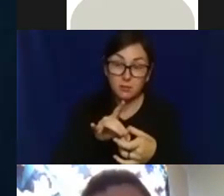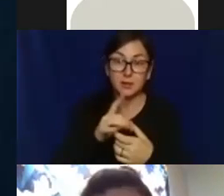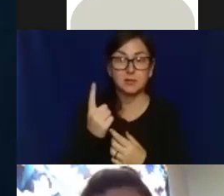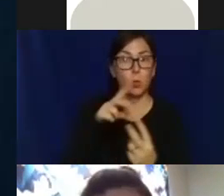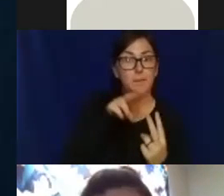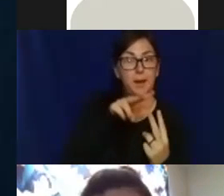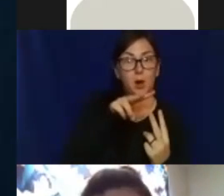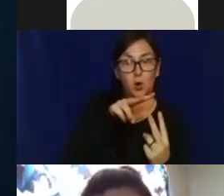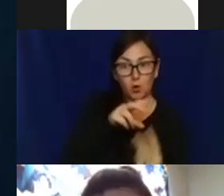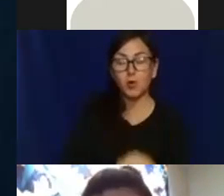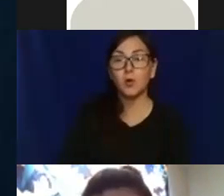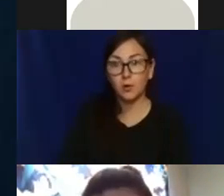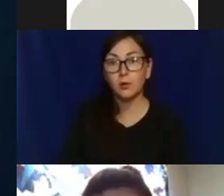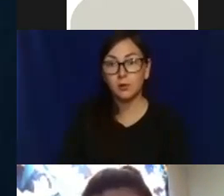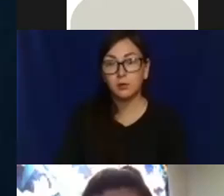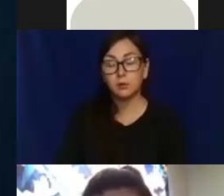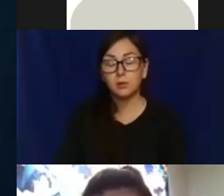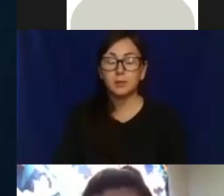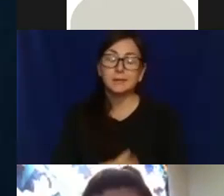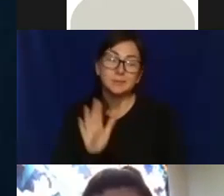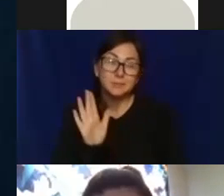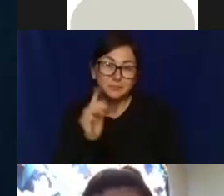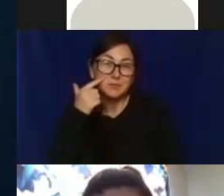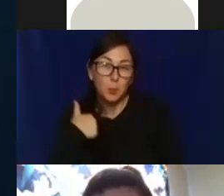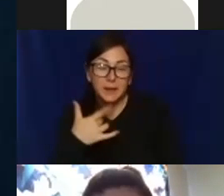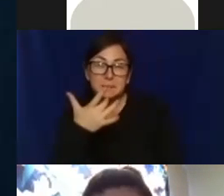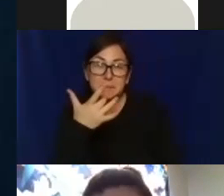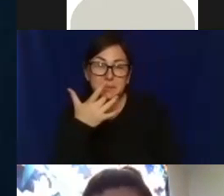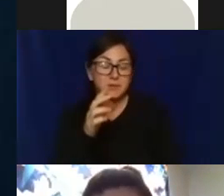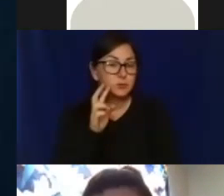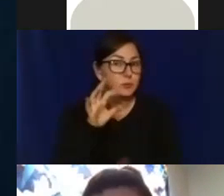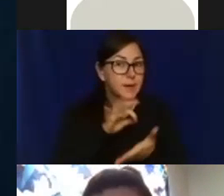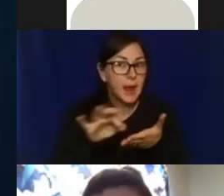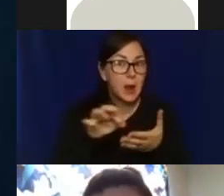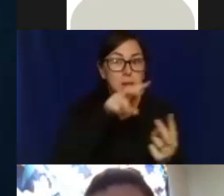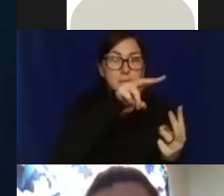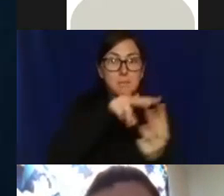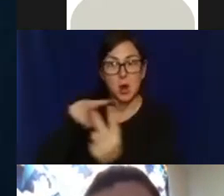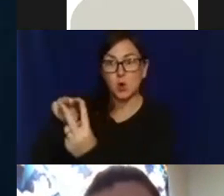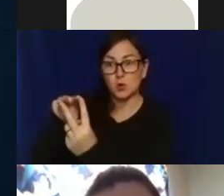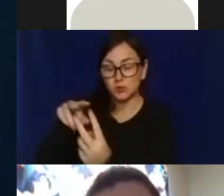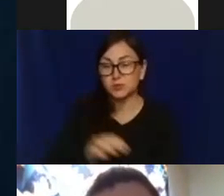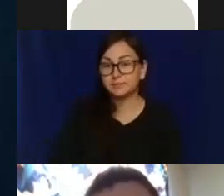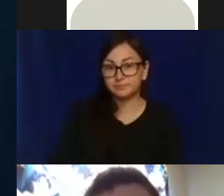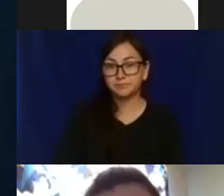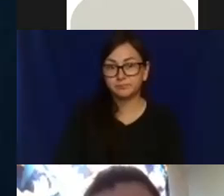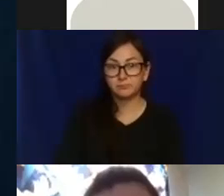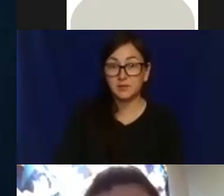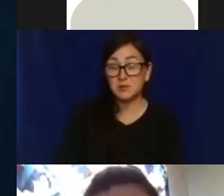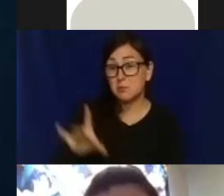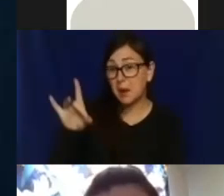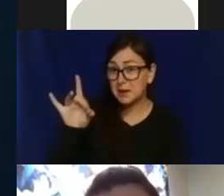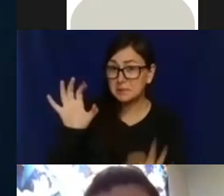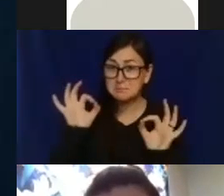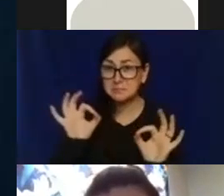to keep track of the pairs than count each individual electron. In this case, we only got 8, not too much of a problem, but you can end up